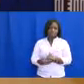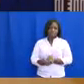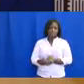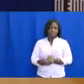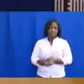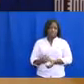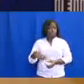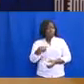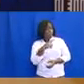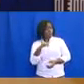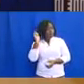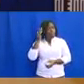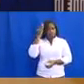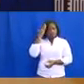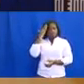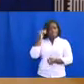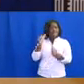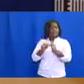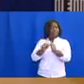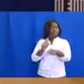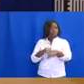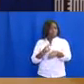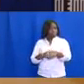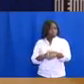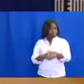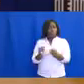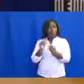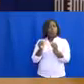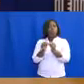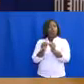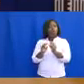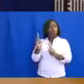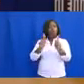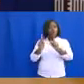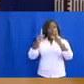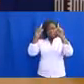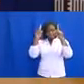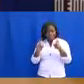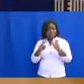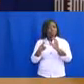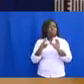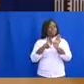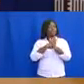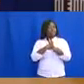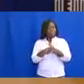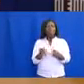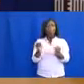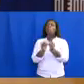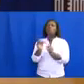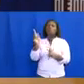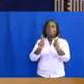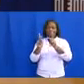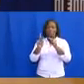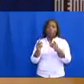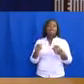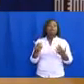We have to bear in mind at all times that the more people we test for the virus, the more people we are likely